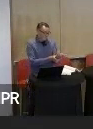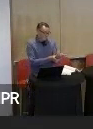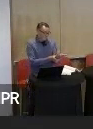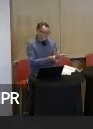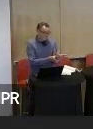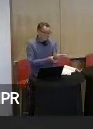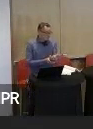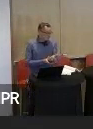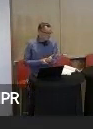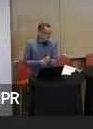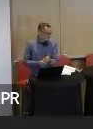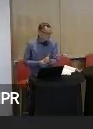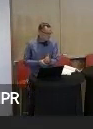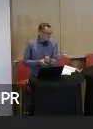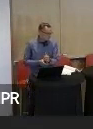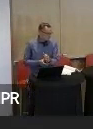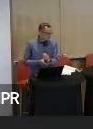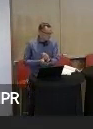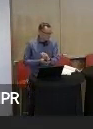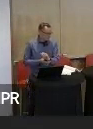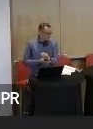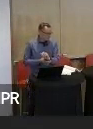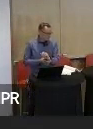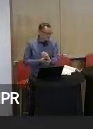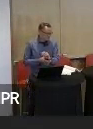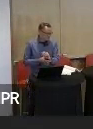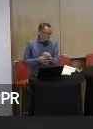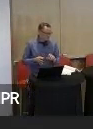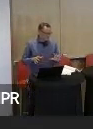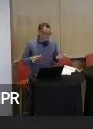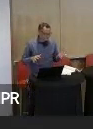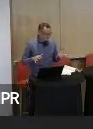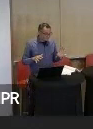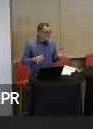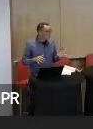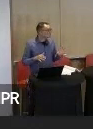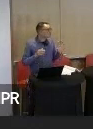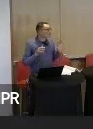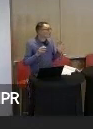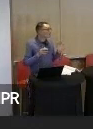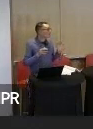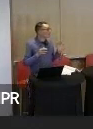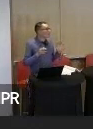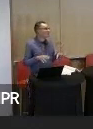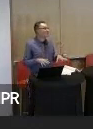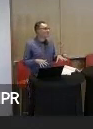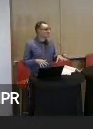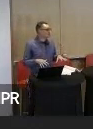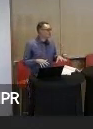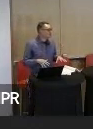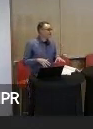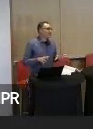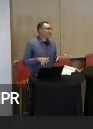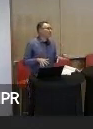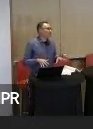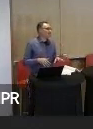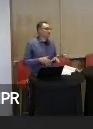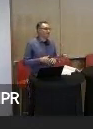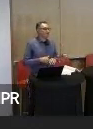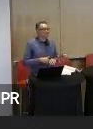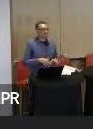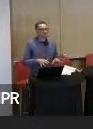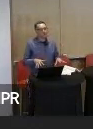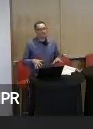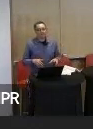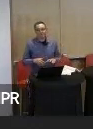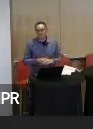All right, I got just enough time to do a real quick demo of how TMAP works. So it's very simple. I often liken